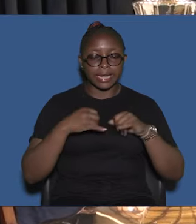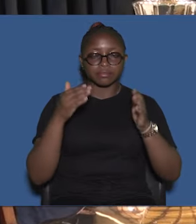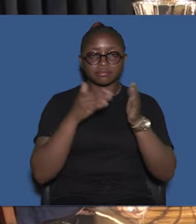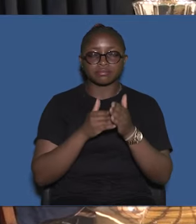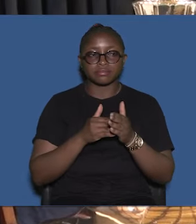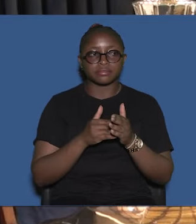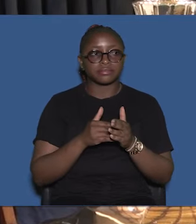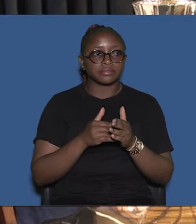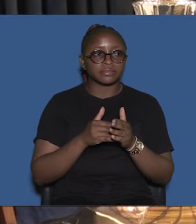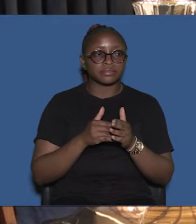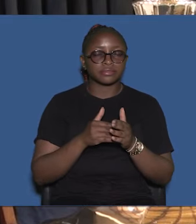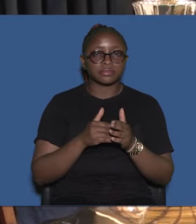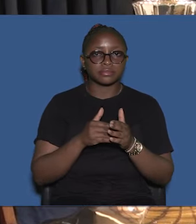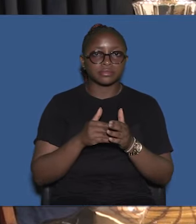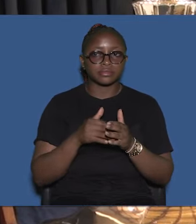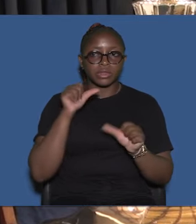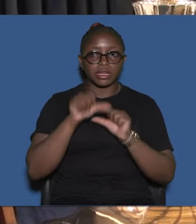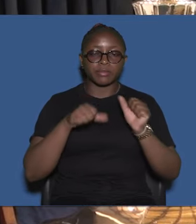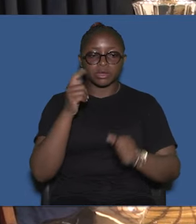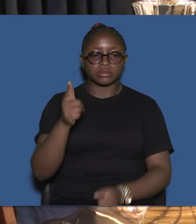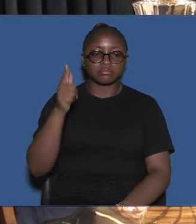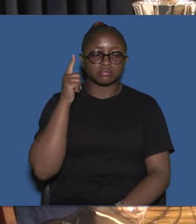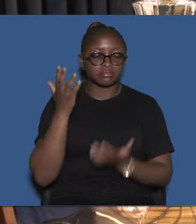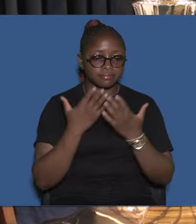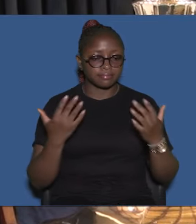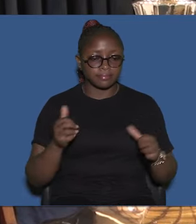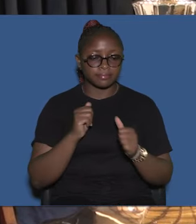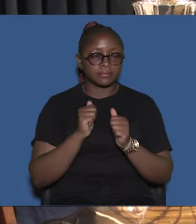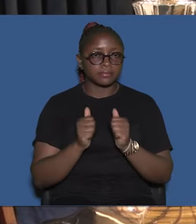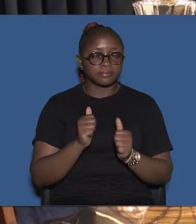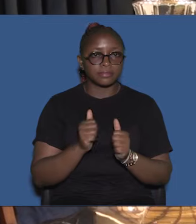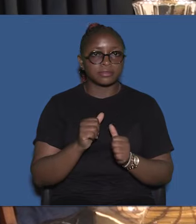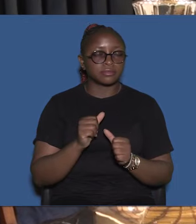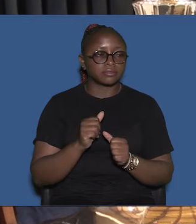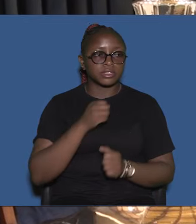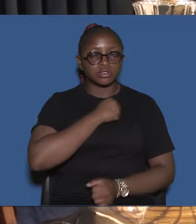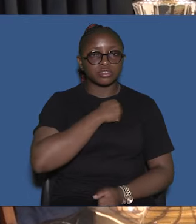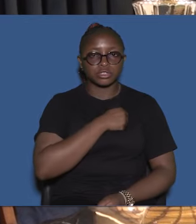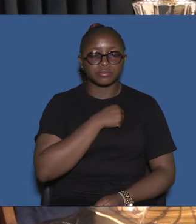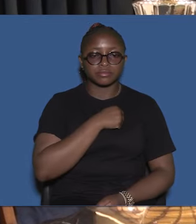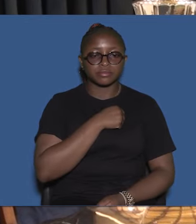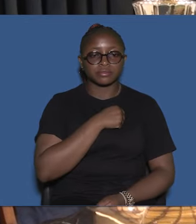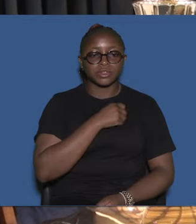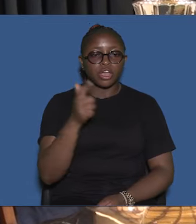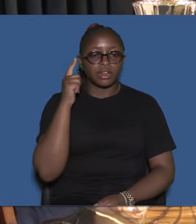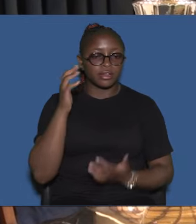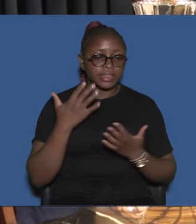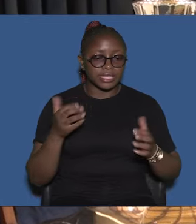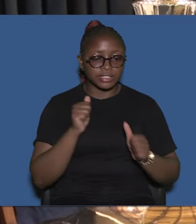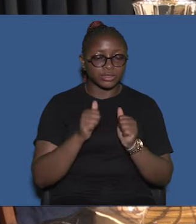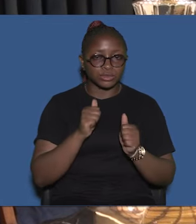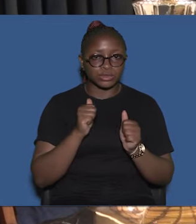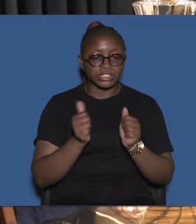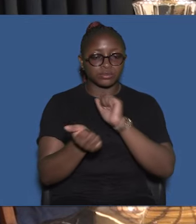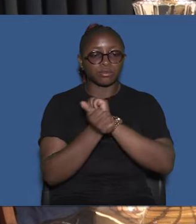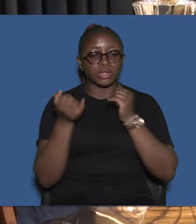on legalistic things that Paul is trying to, not trying, but that Paul is demystifying on